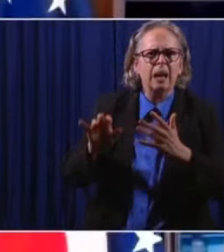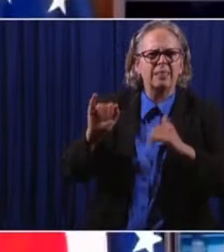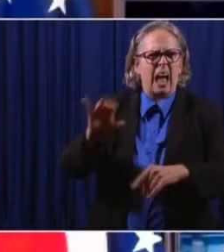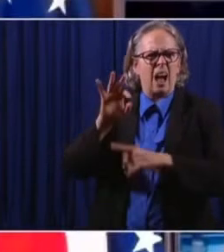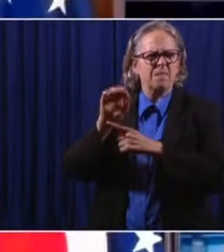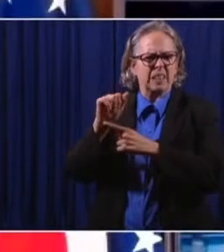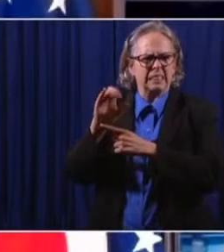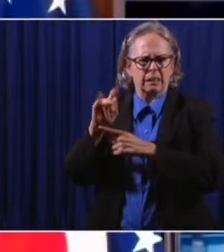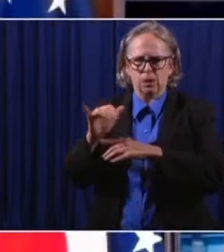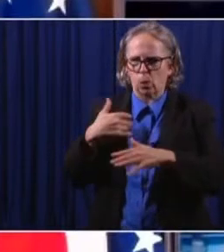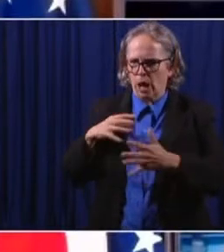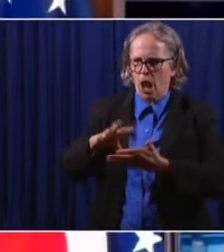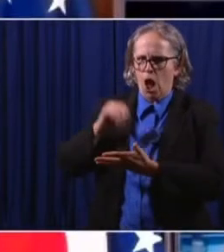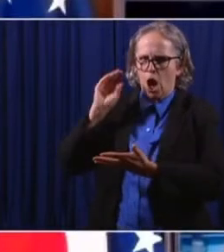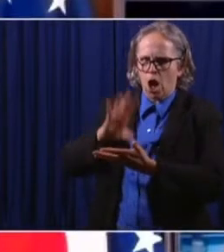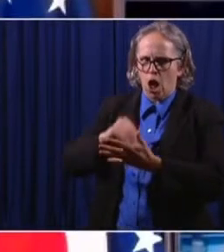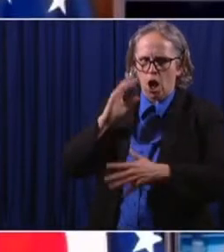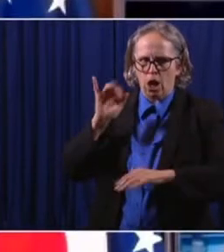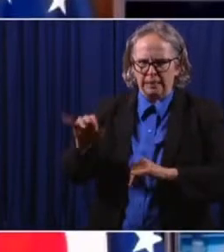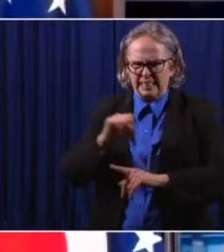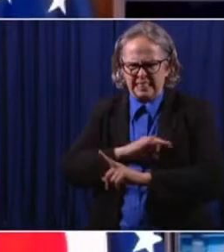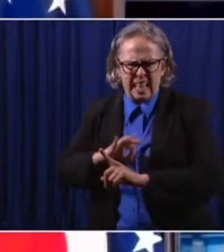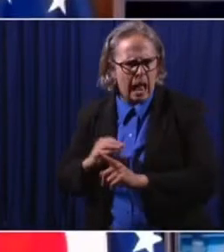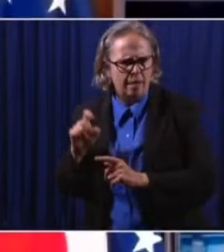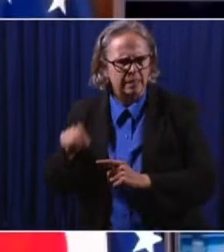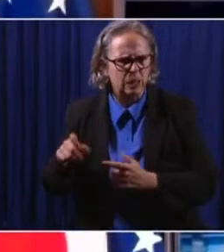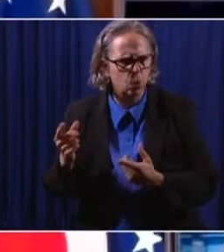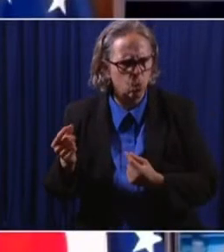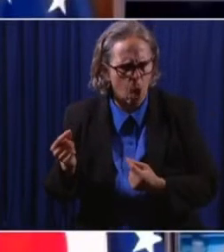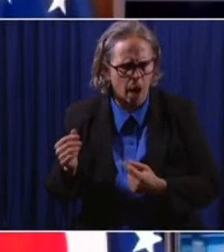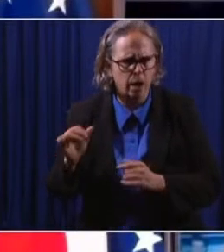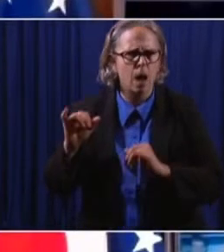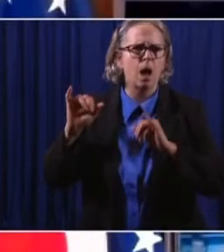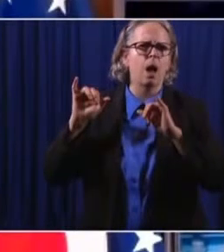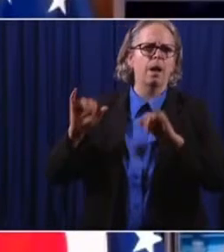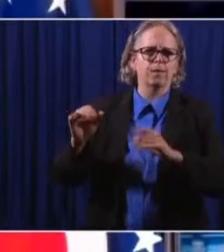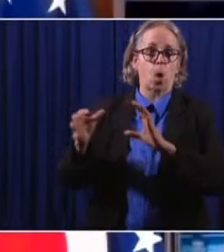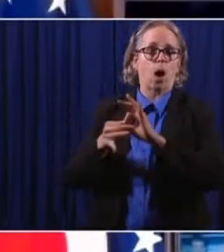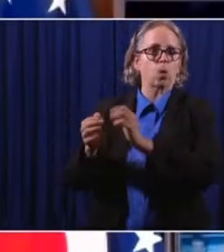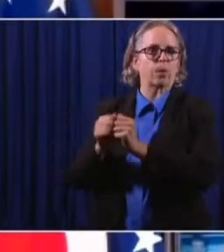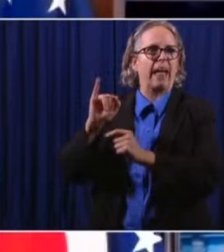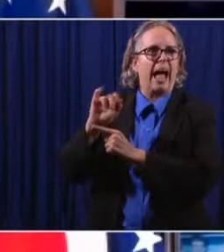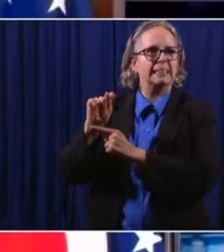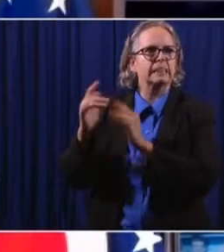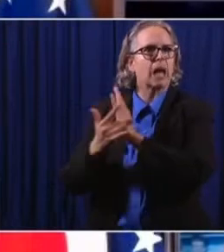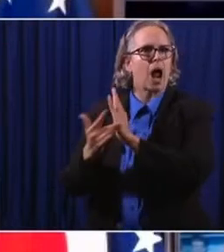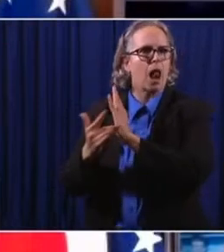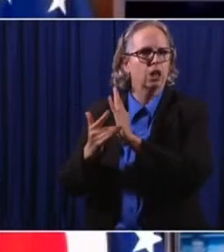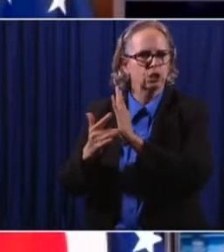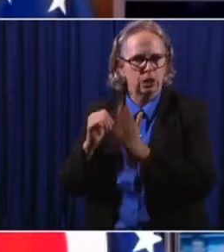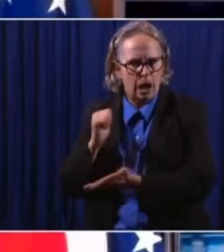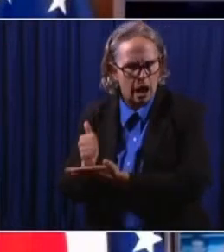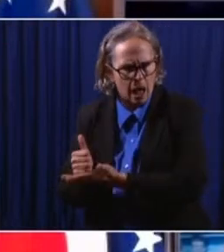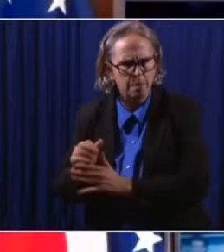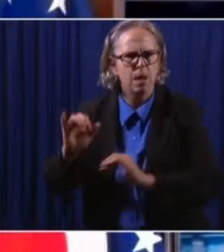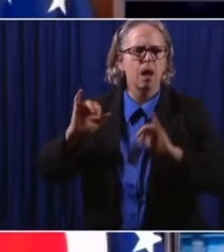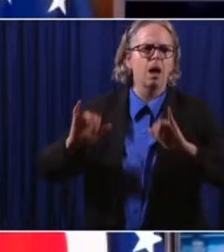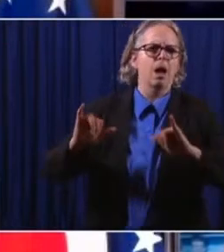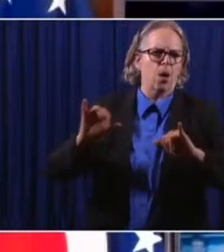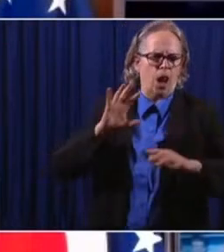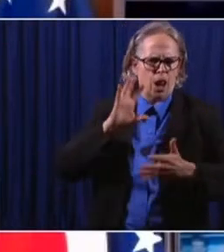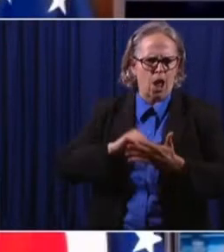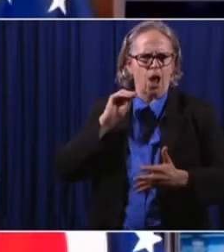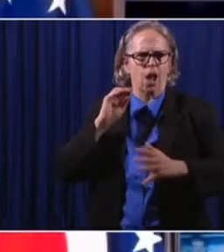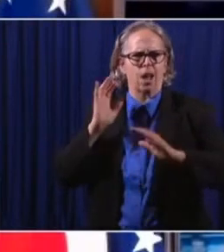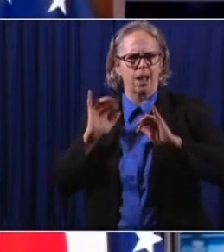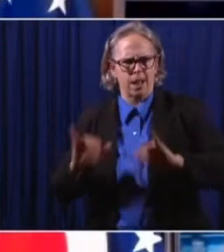particularly on the IT side, and we understand how a school what they can do to leverage a relationship